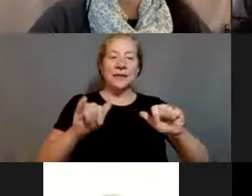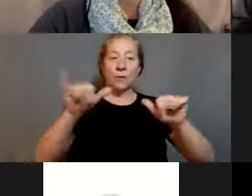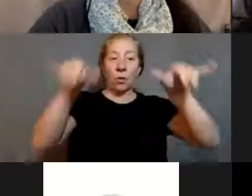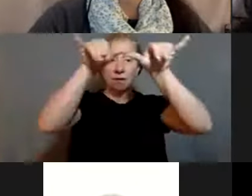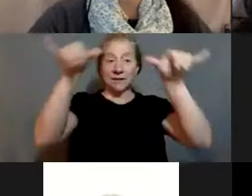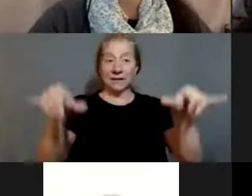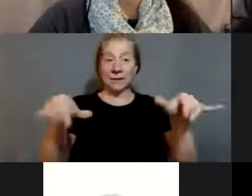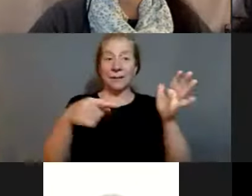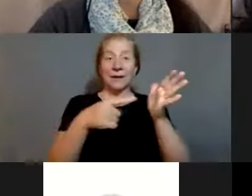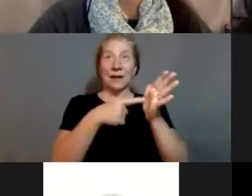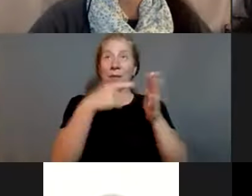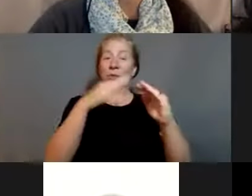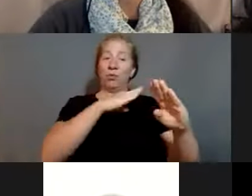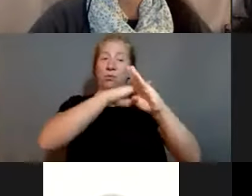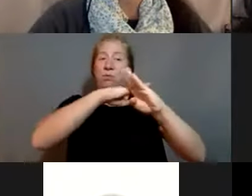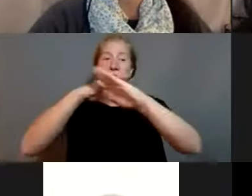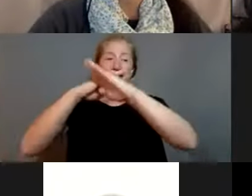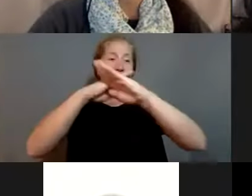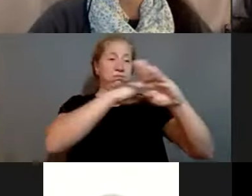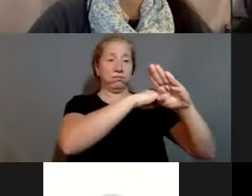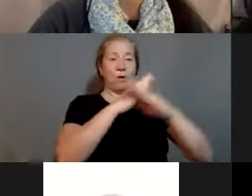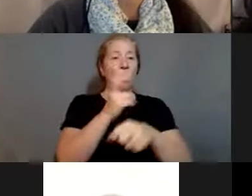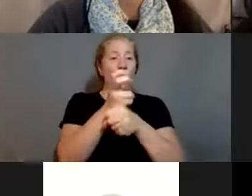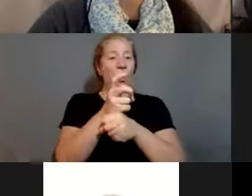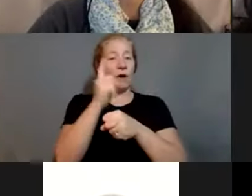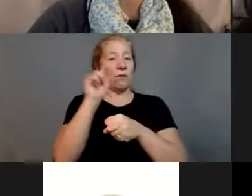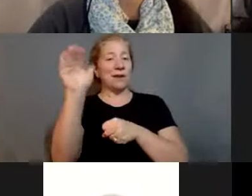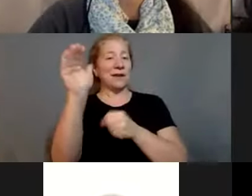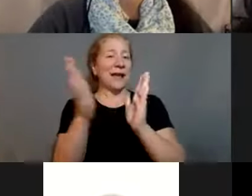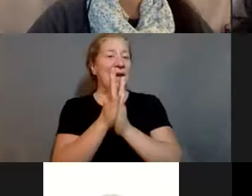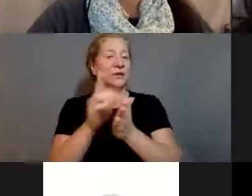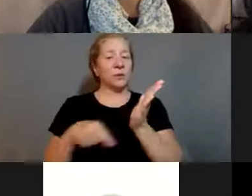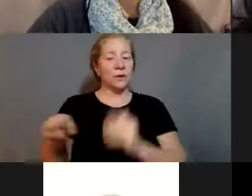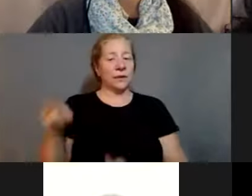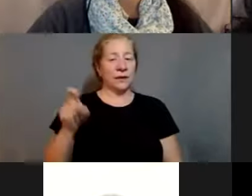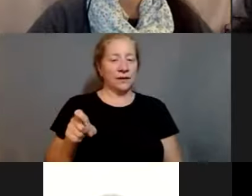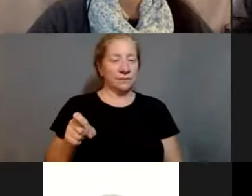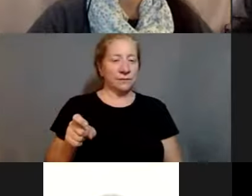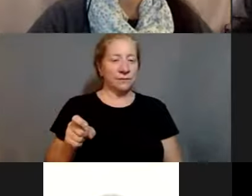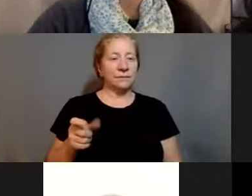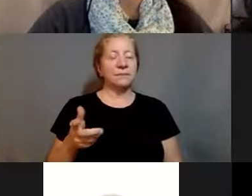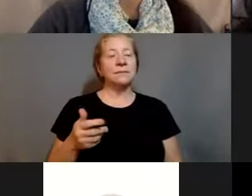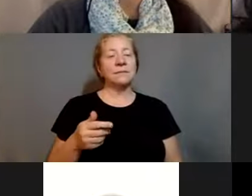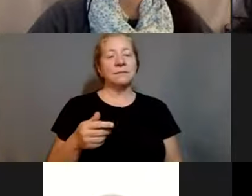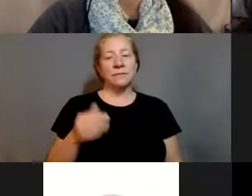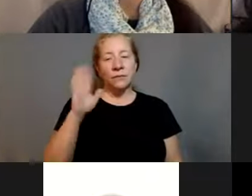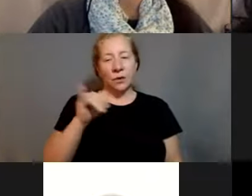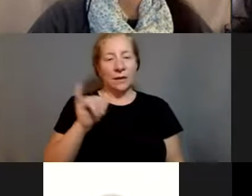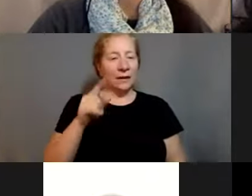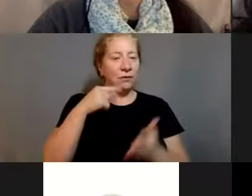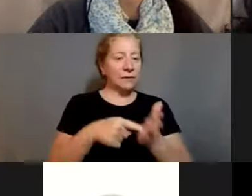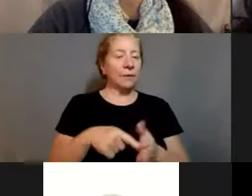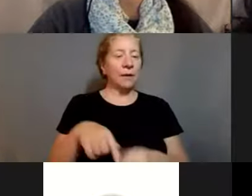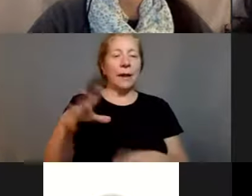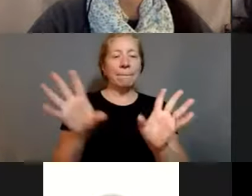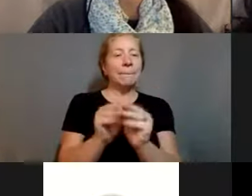sometimes make it difficult for parents to ask for the things they need. We have PTA meetings that are at a time